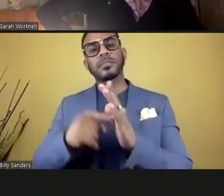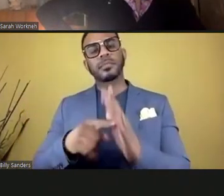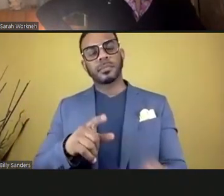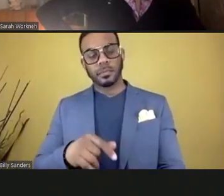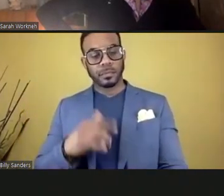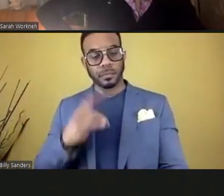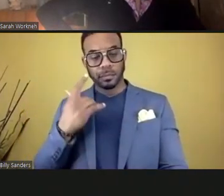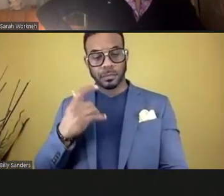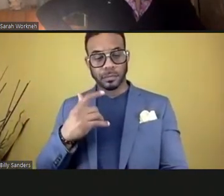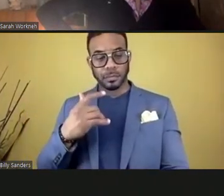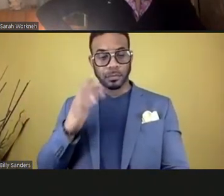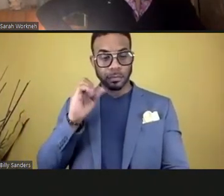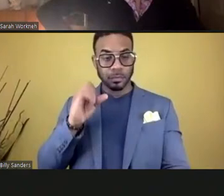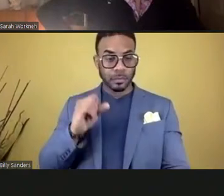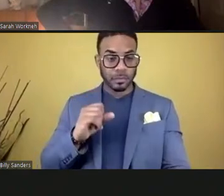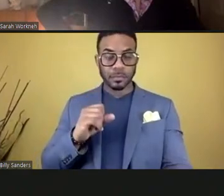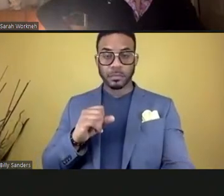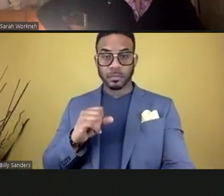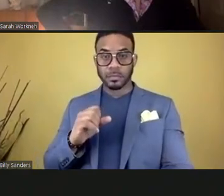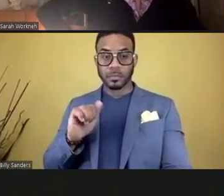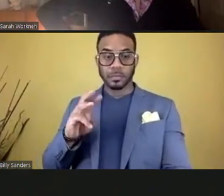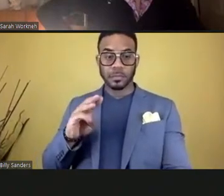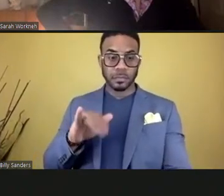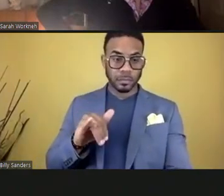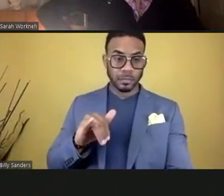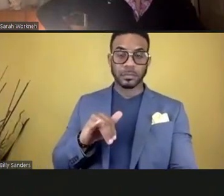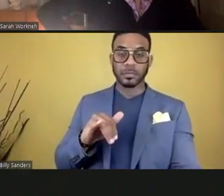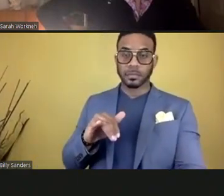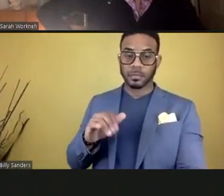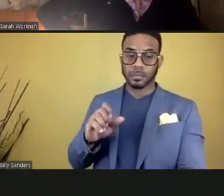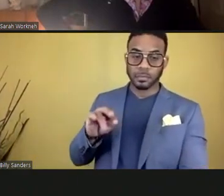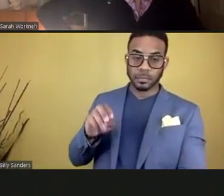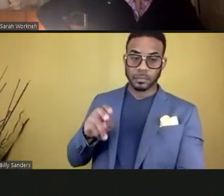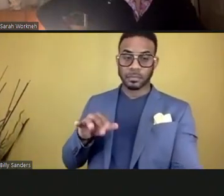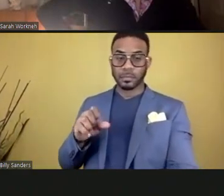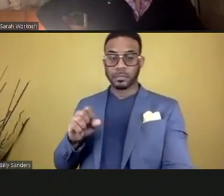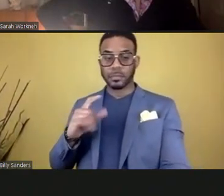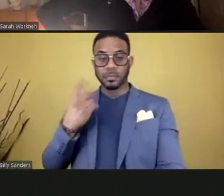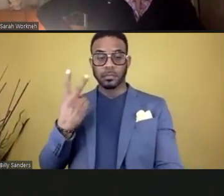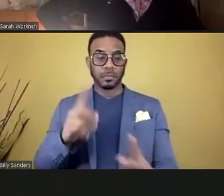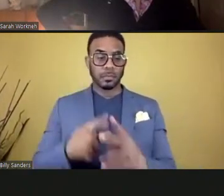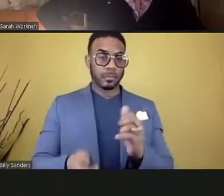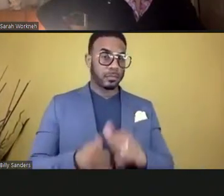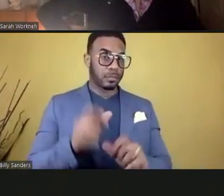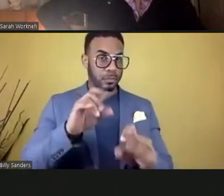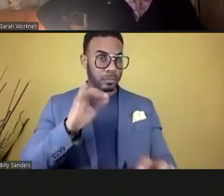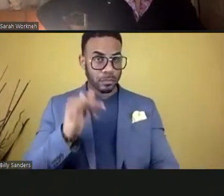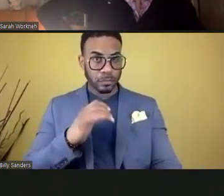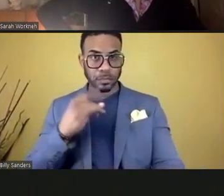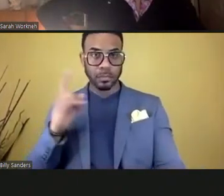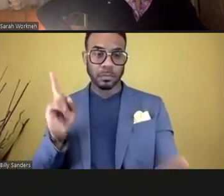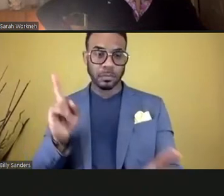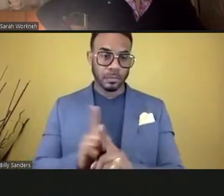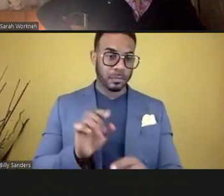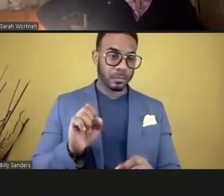just amazing, amazing. Amy Sanchez and Michelle Diaz are just two of the most incredible artists I've ever met.